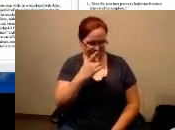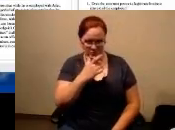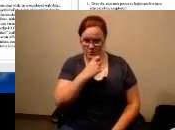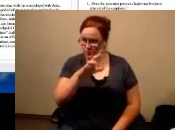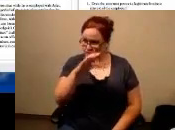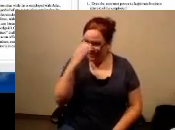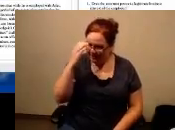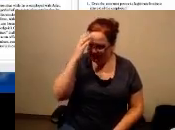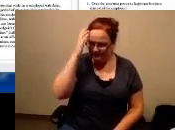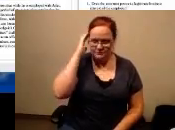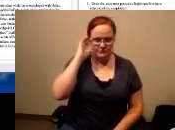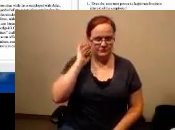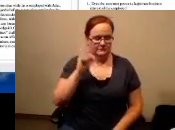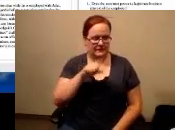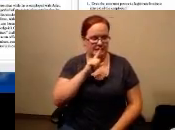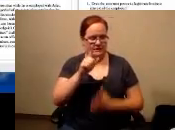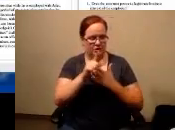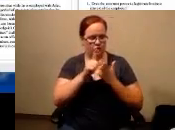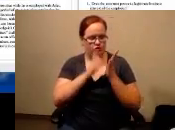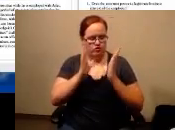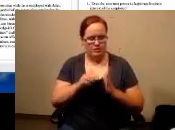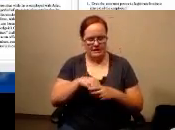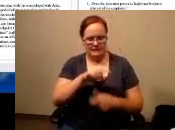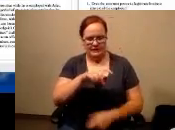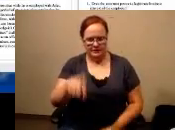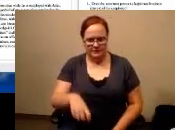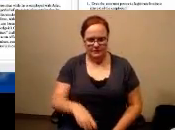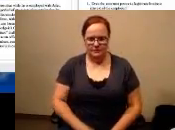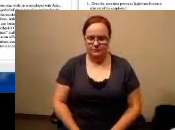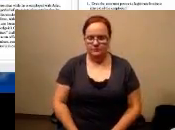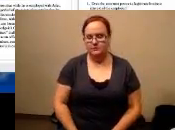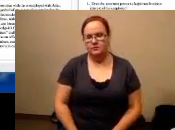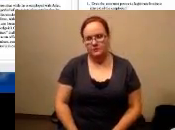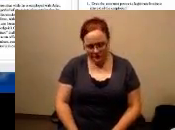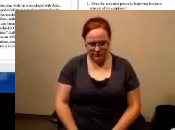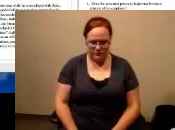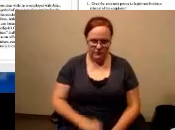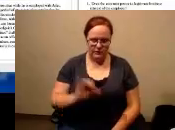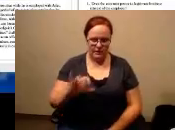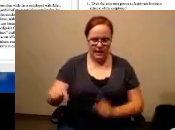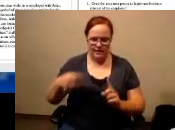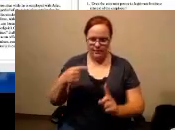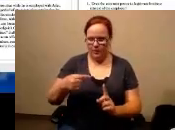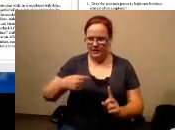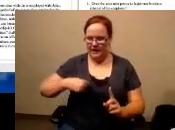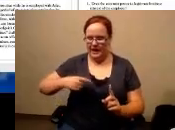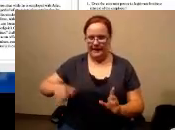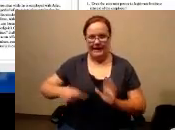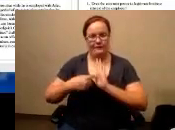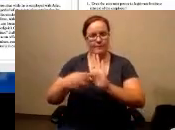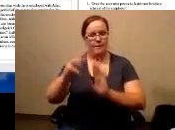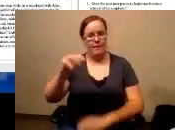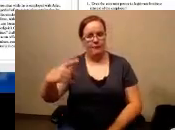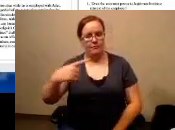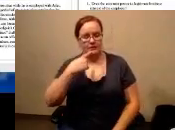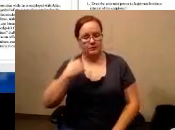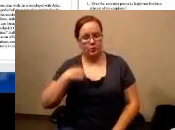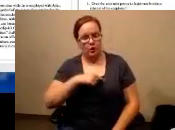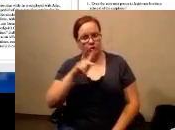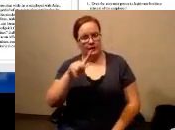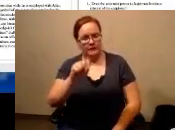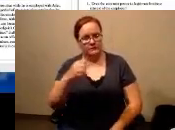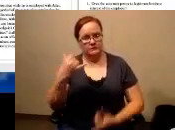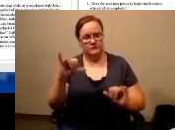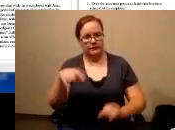Well, he's an attorney in Texas. At that point, I got out of the map and said, we're in Kansas. We're still in Kansas.